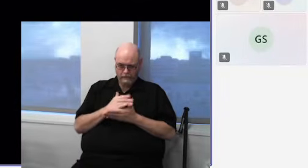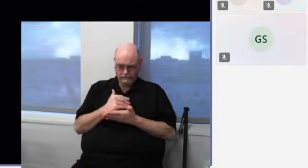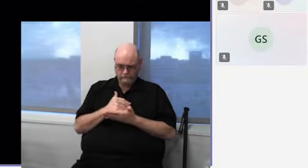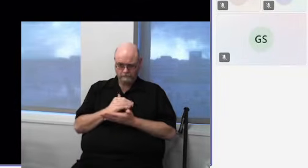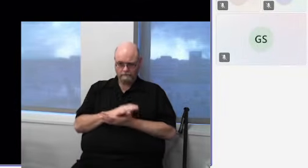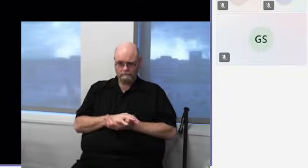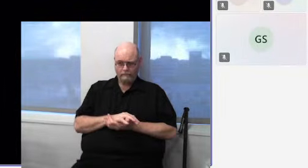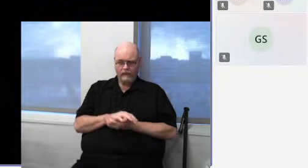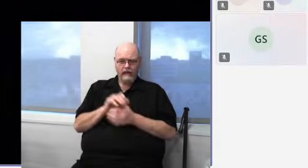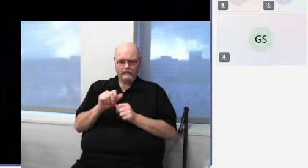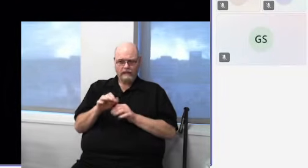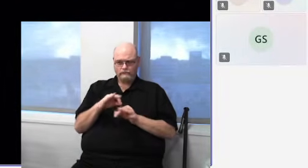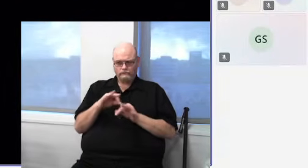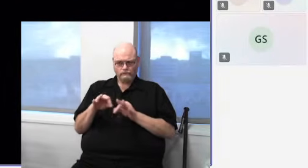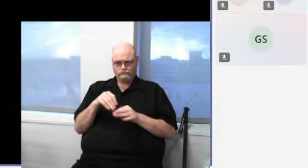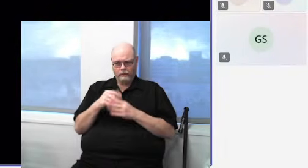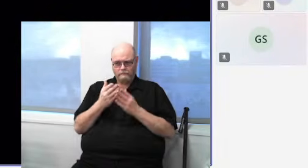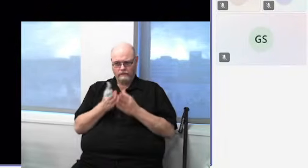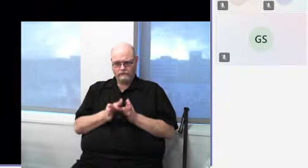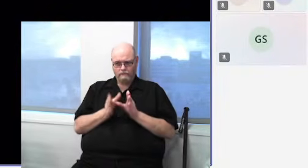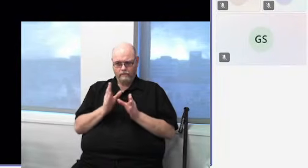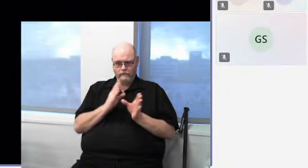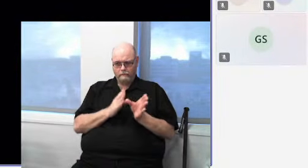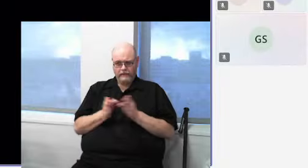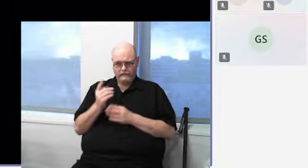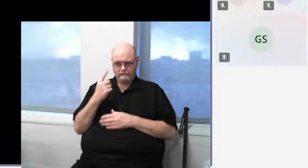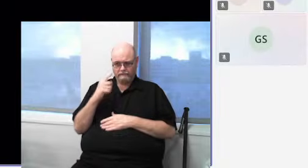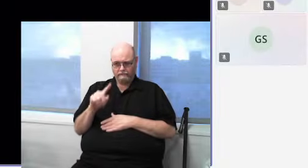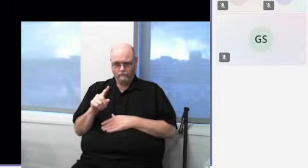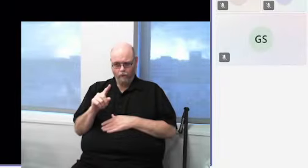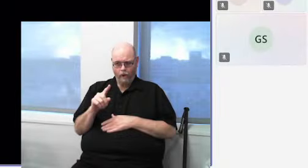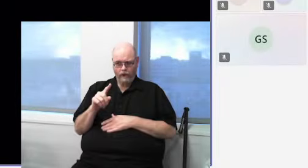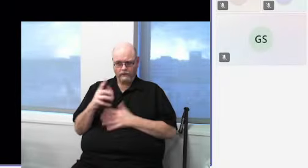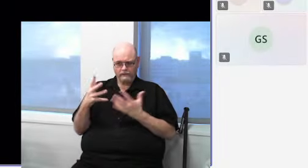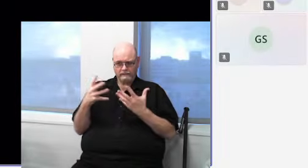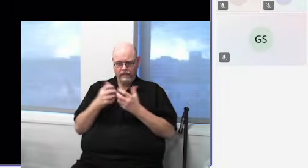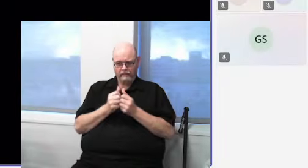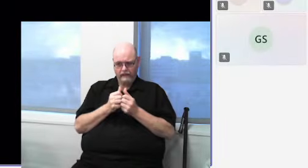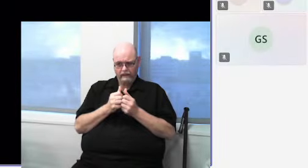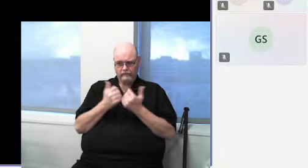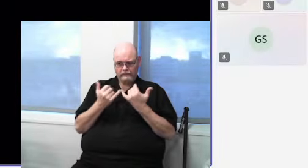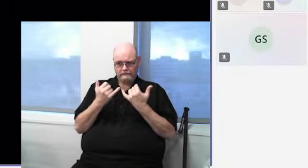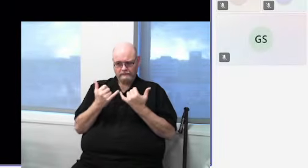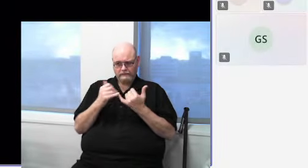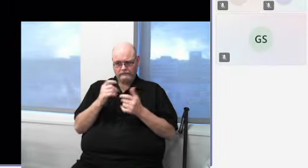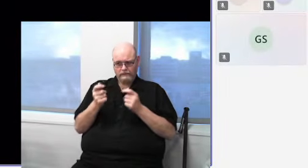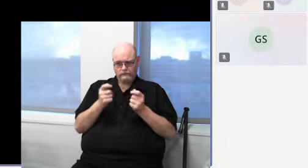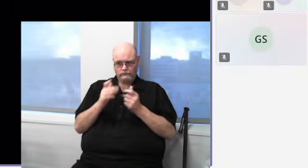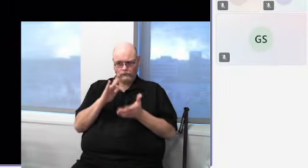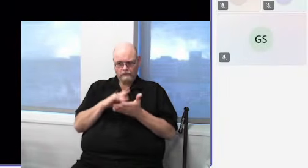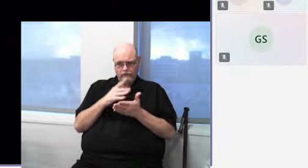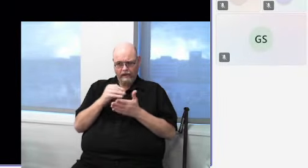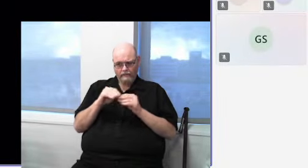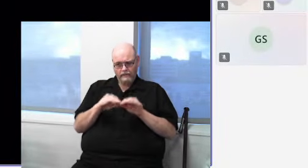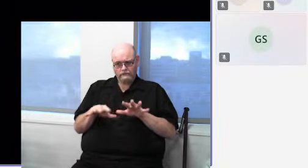budget. Can you describe just in general the plans for consolidating the existing control centers and the distribution rooms?